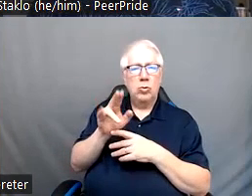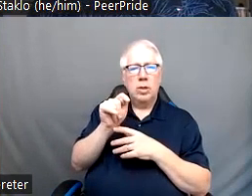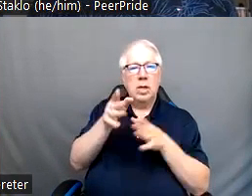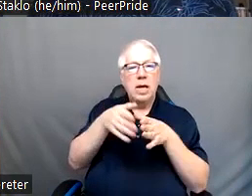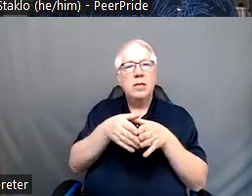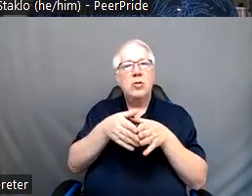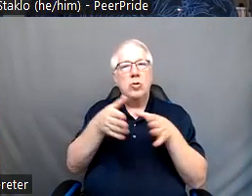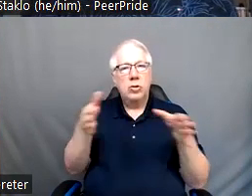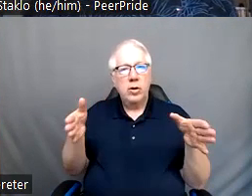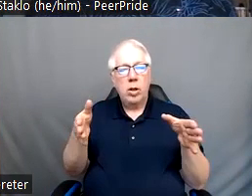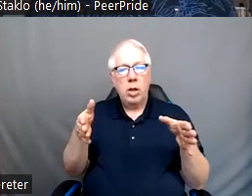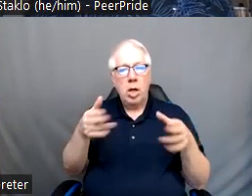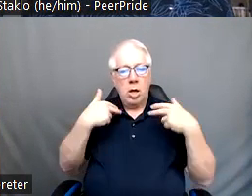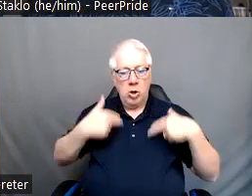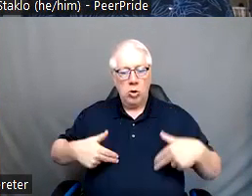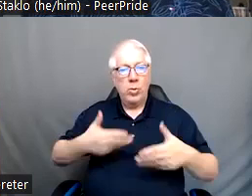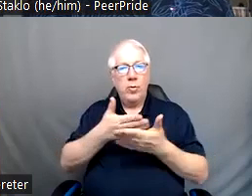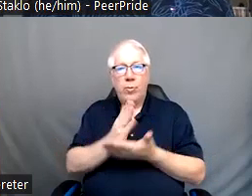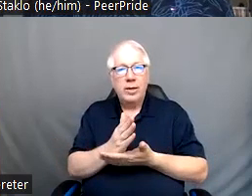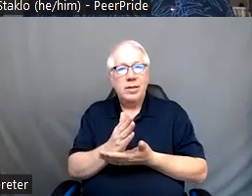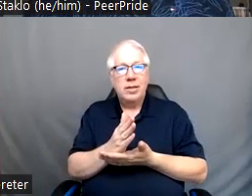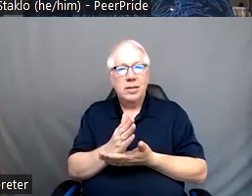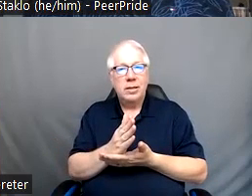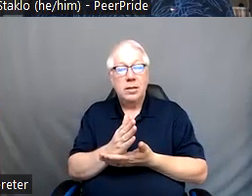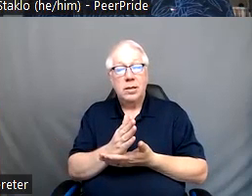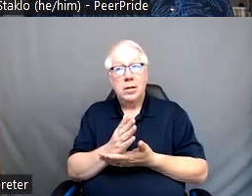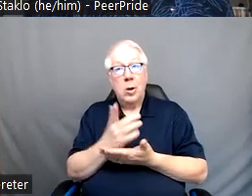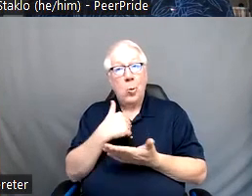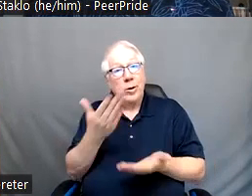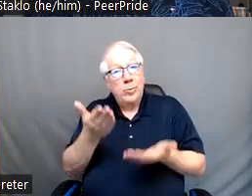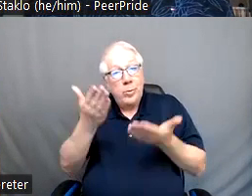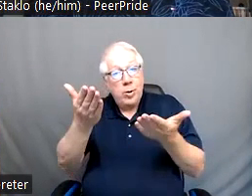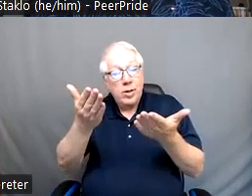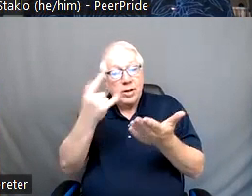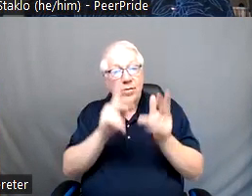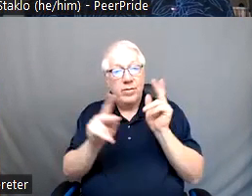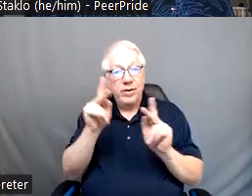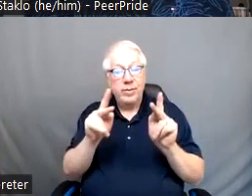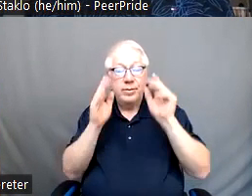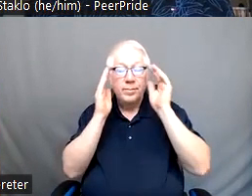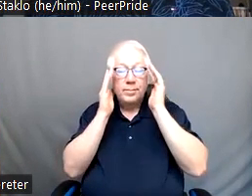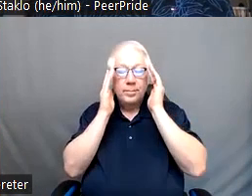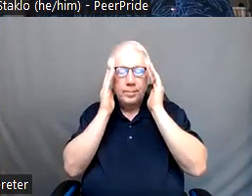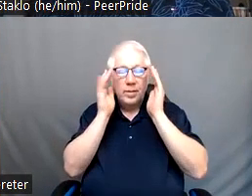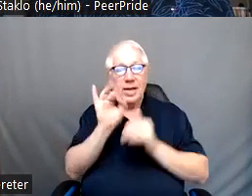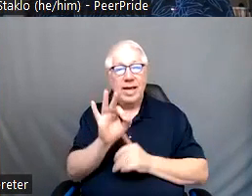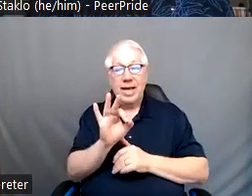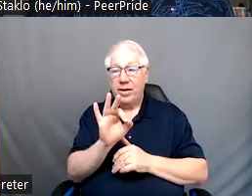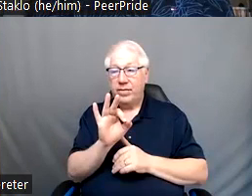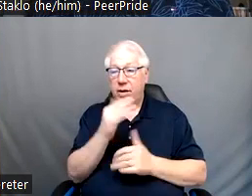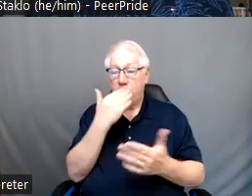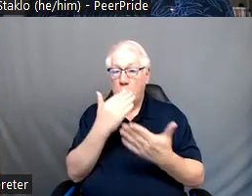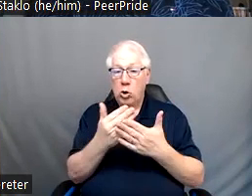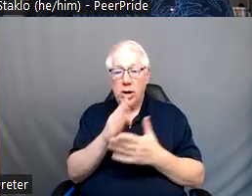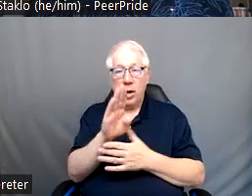general human rights that we are proposing for folks. And, if there is a good